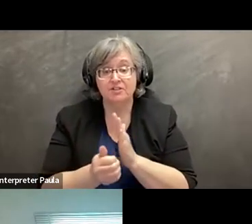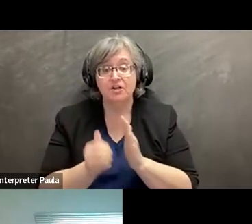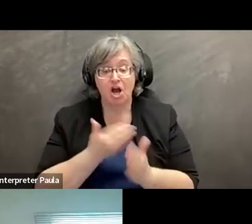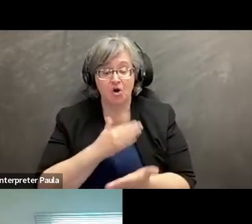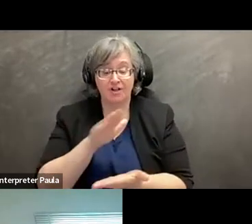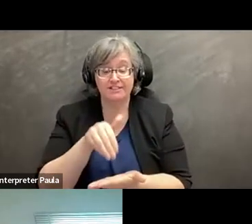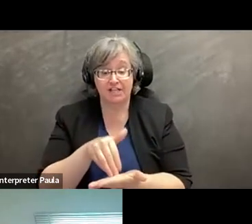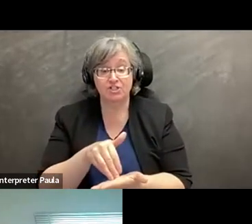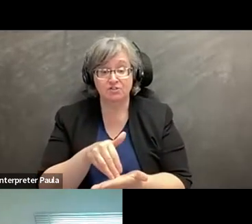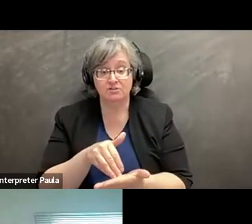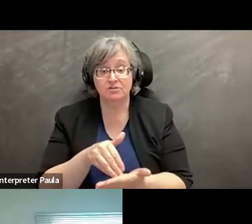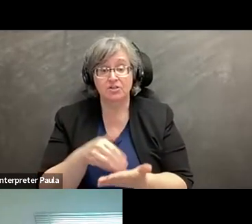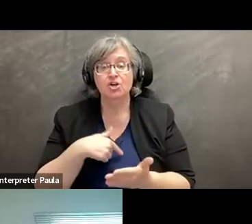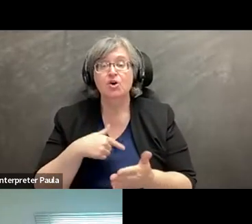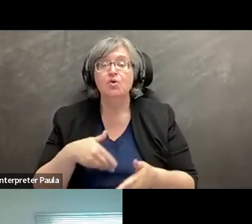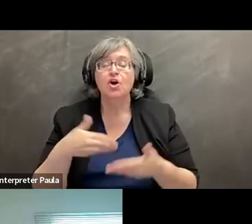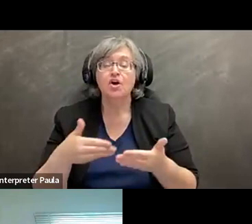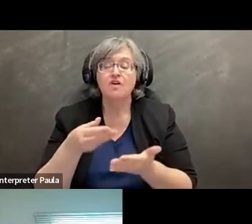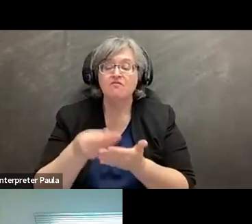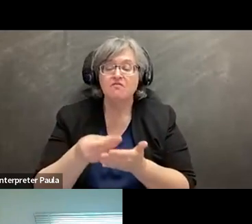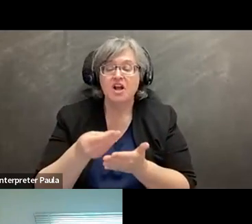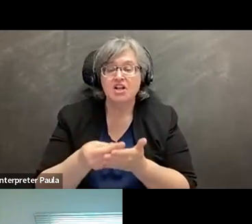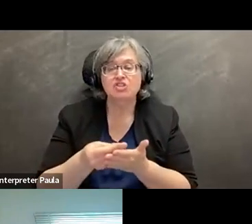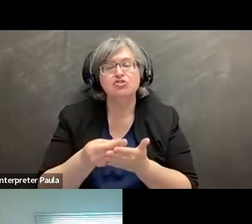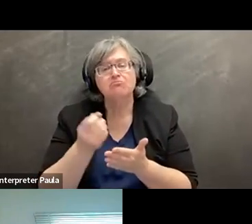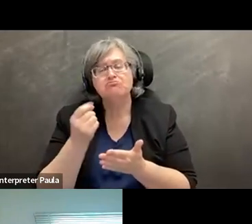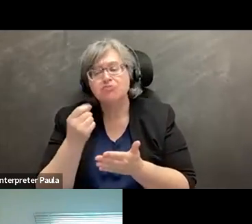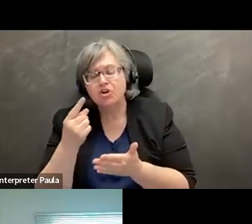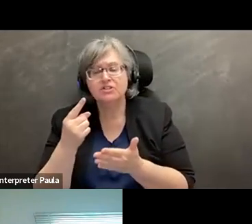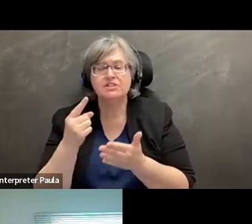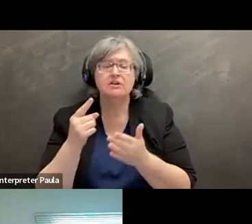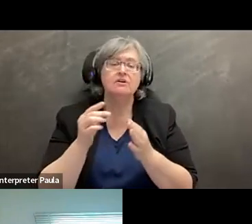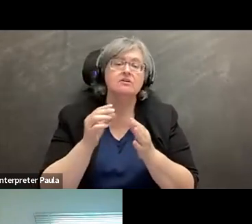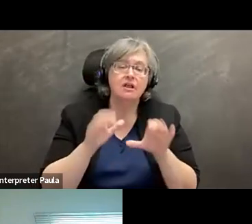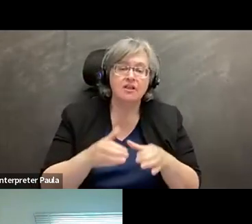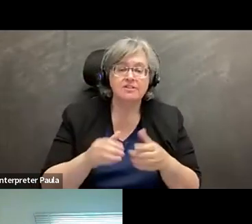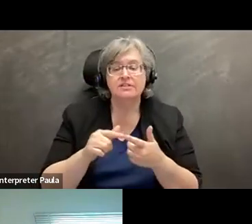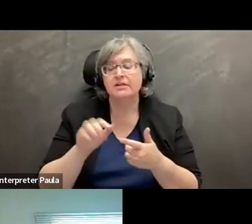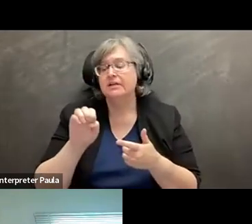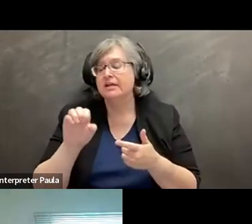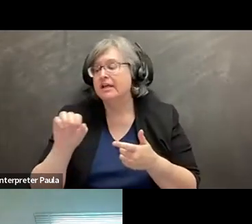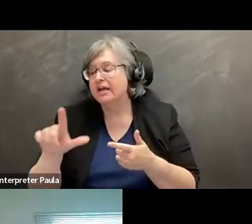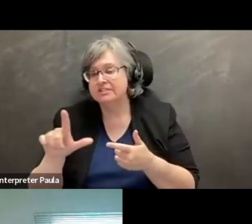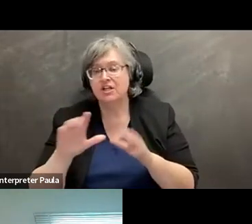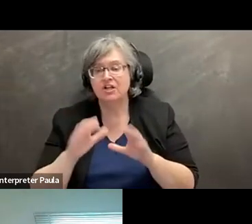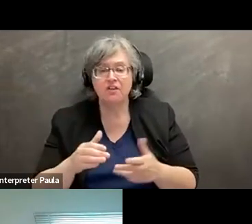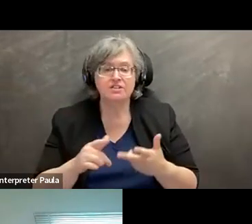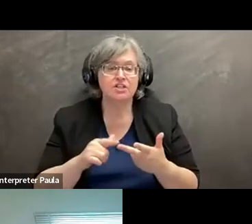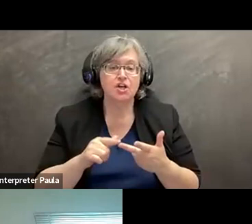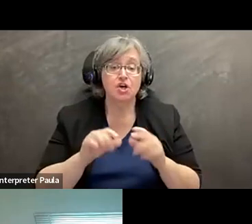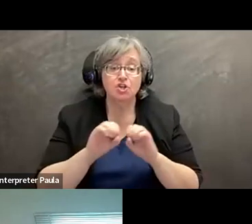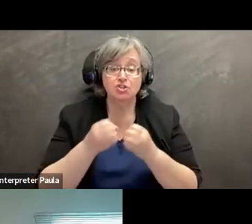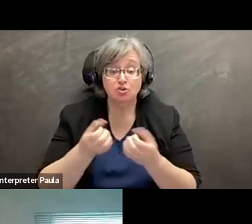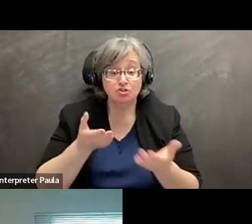we are offering you financial literacy classes. We're offering ESL classes. We're helping you tap into social services that